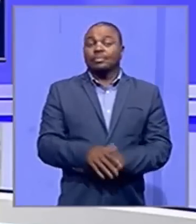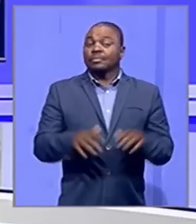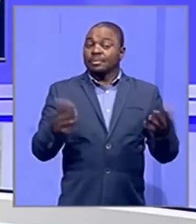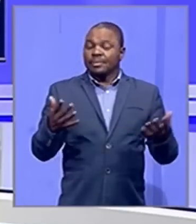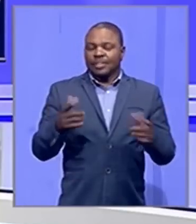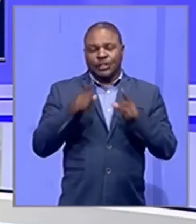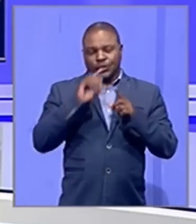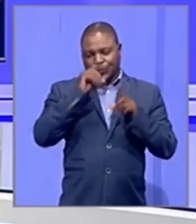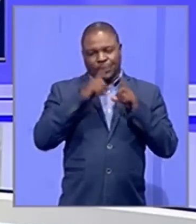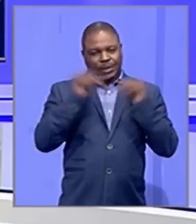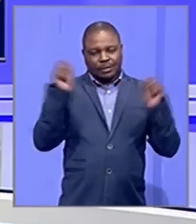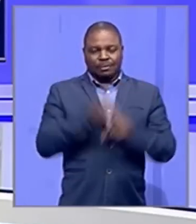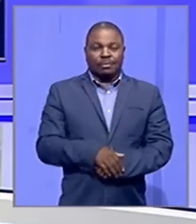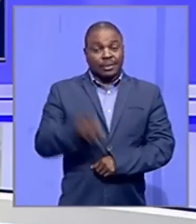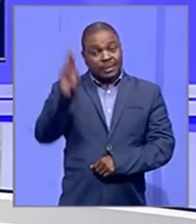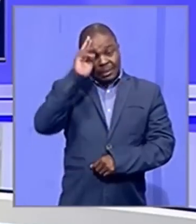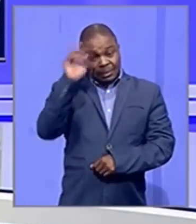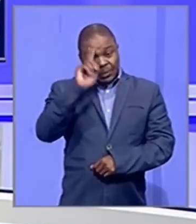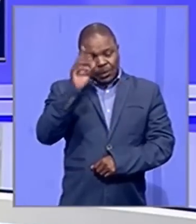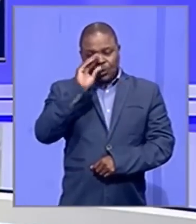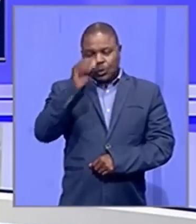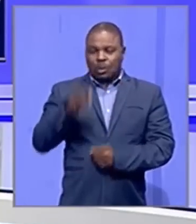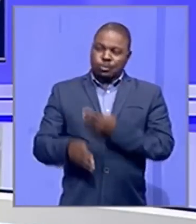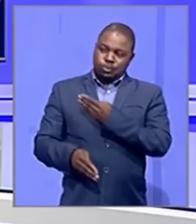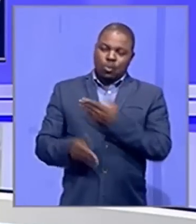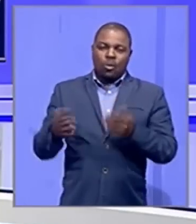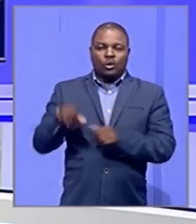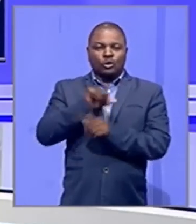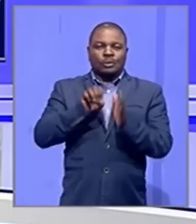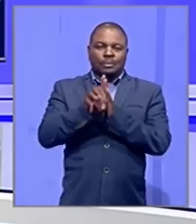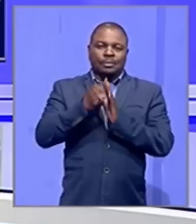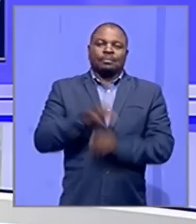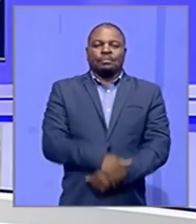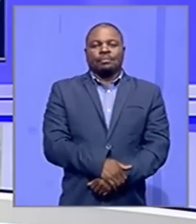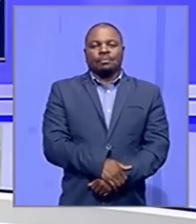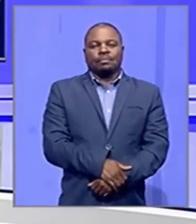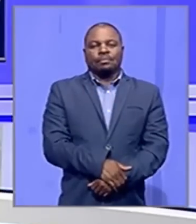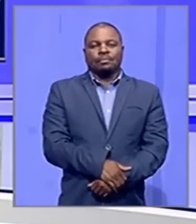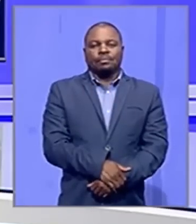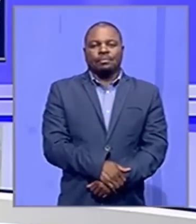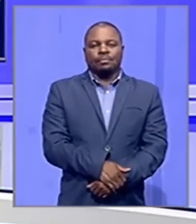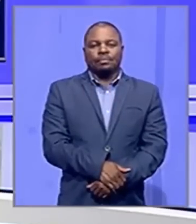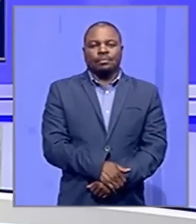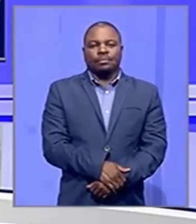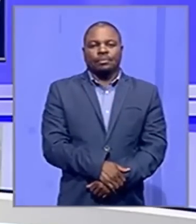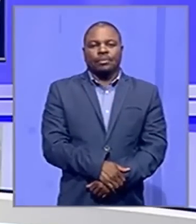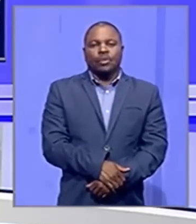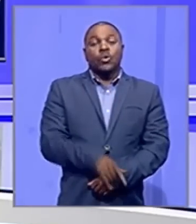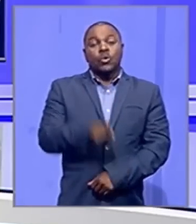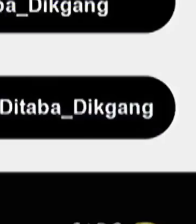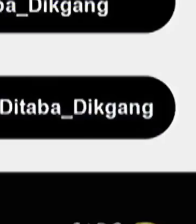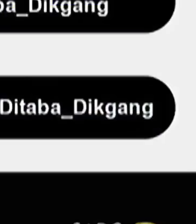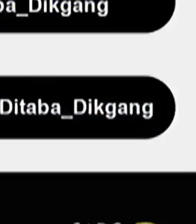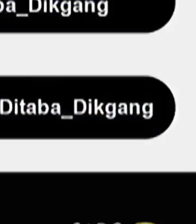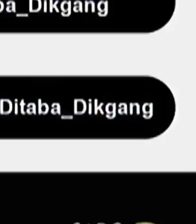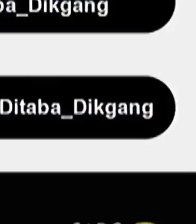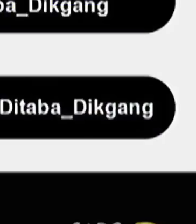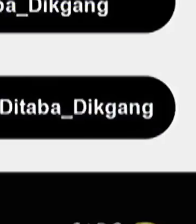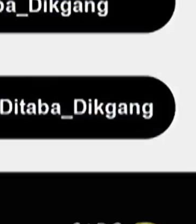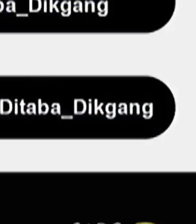Bagešo di felela mo gopolang gore ditaba tša rena di a hwetšagala go marangrang a dikgokagano gomme le ka kgatha tema matlakaleng